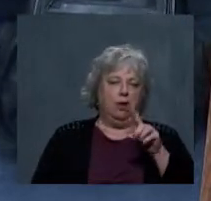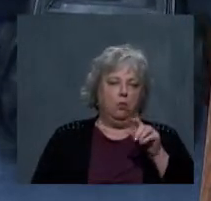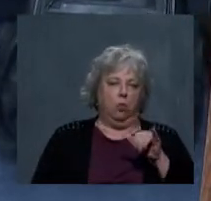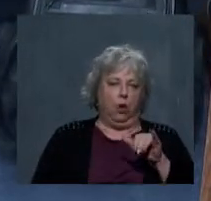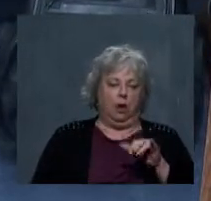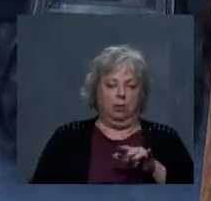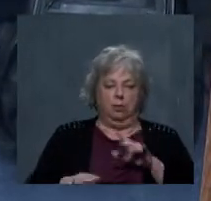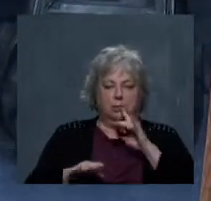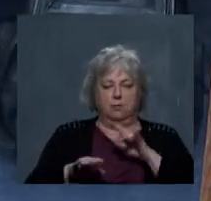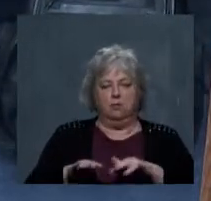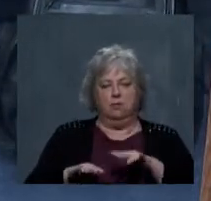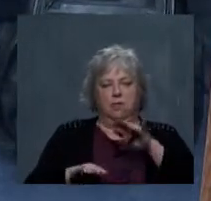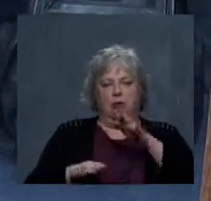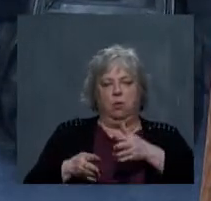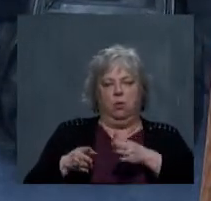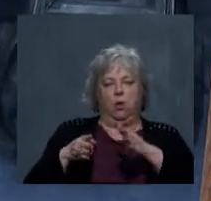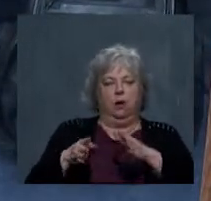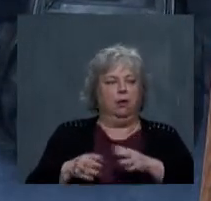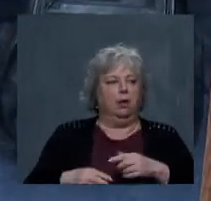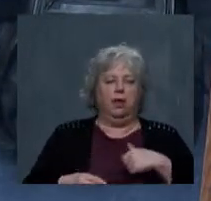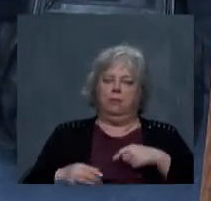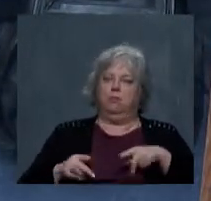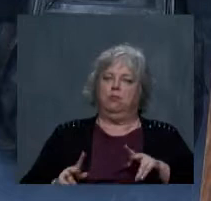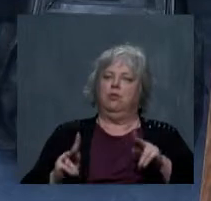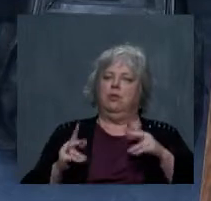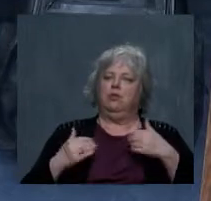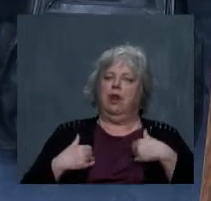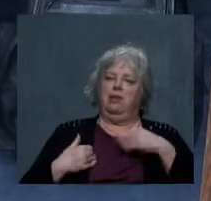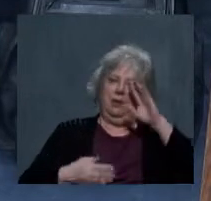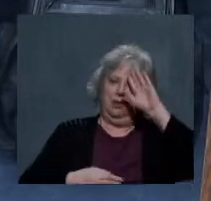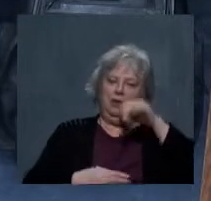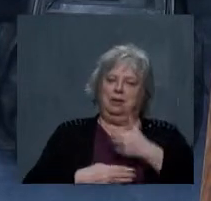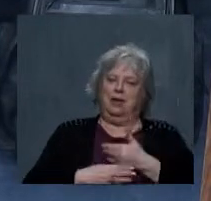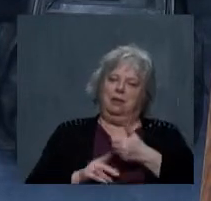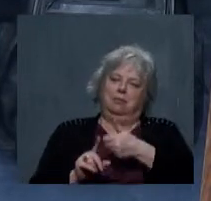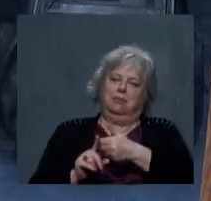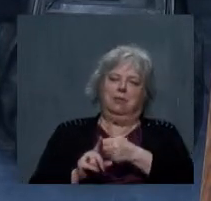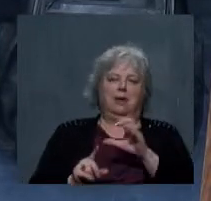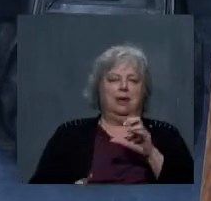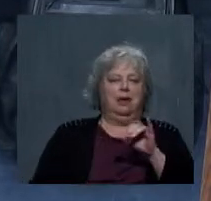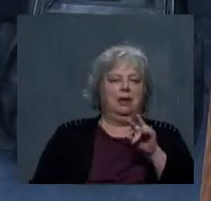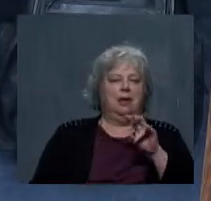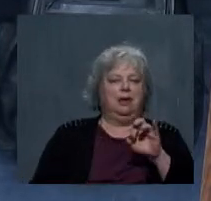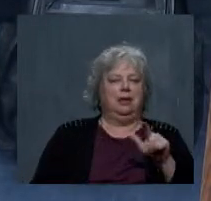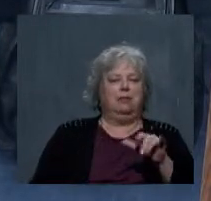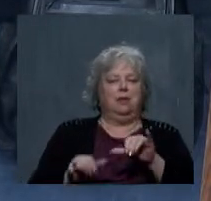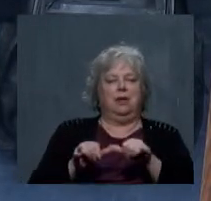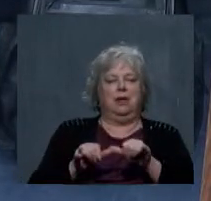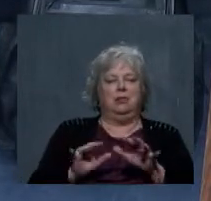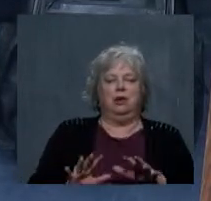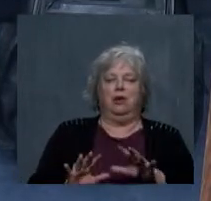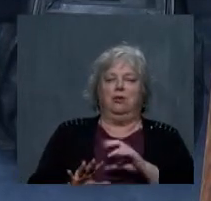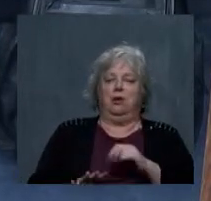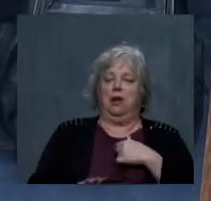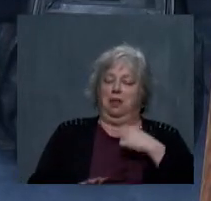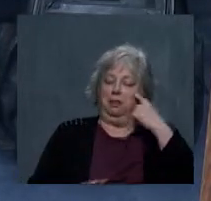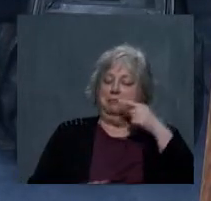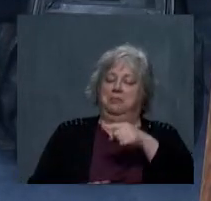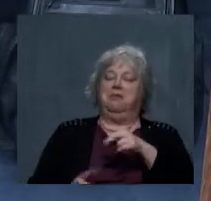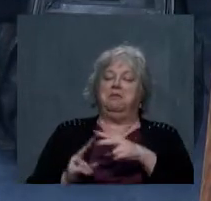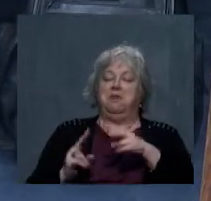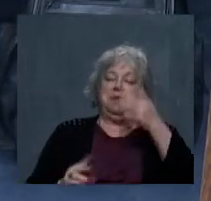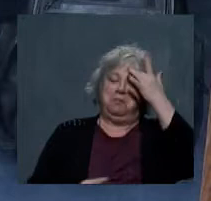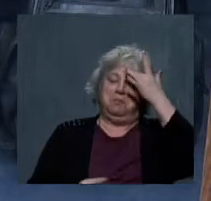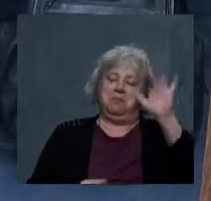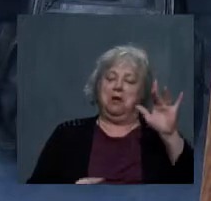I have the privilege of having a son that is a civil engineer, and he is what I consider to be a very bright individual, and he got to